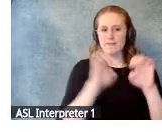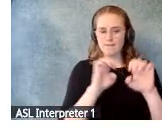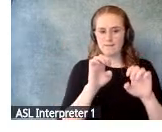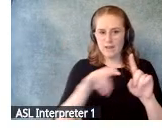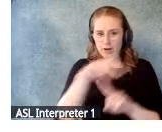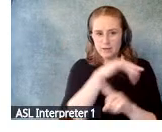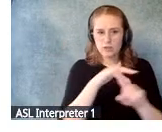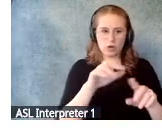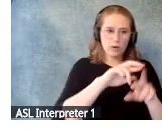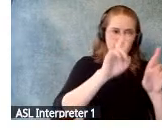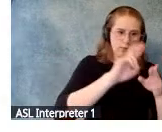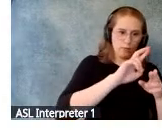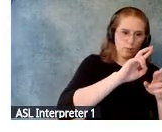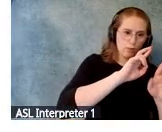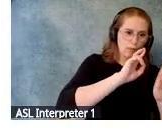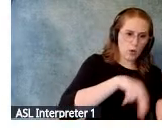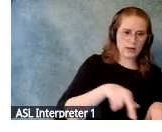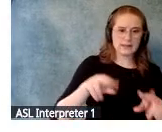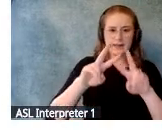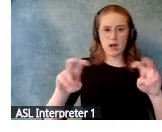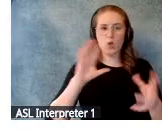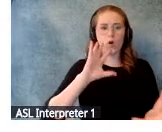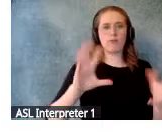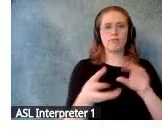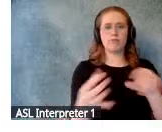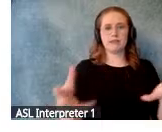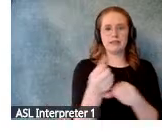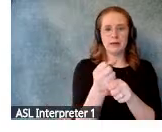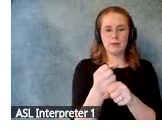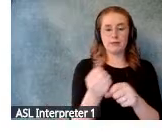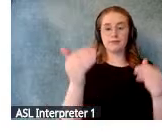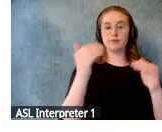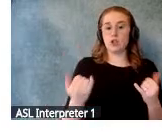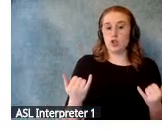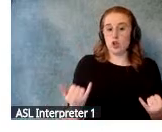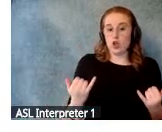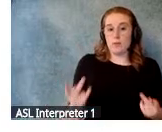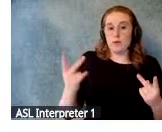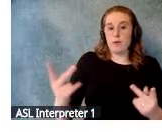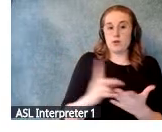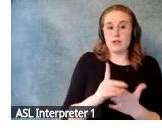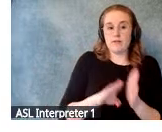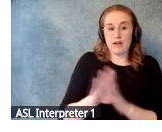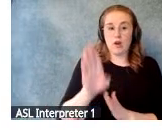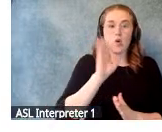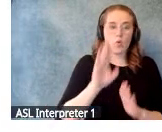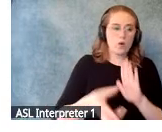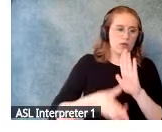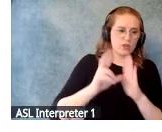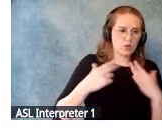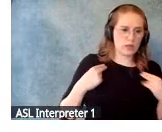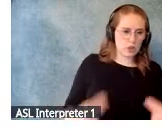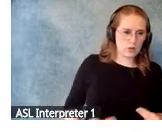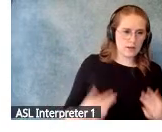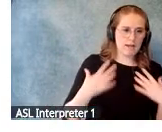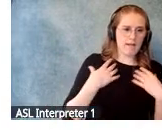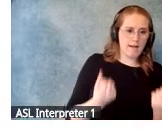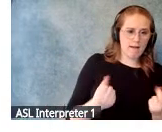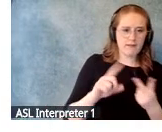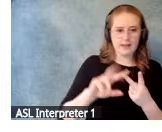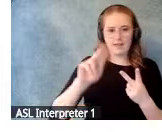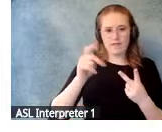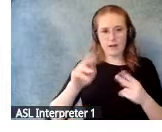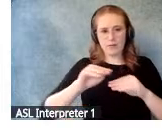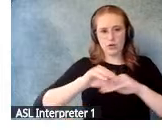analyses. For the proposed development, it will then review human health and vapor intrusion assessments to ensure the buildings